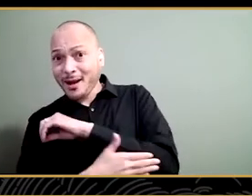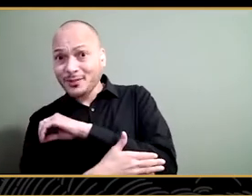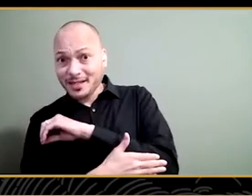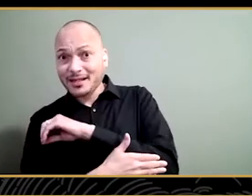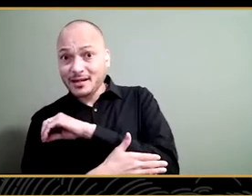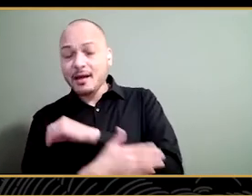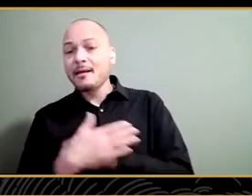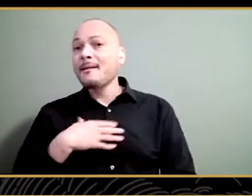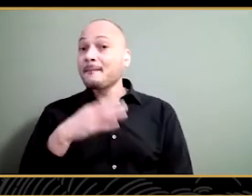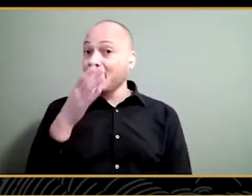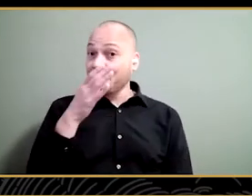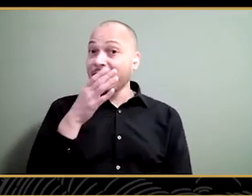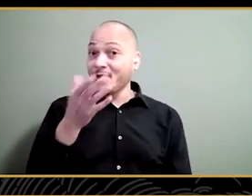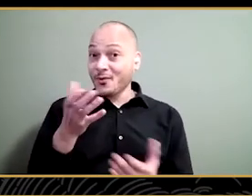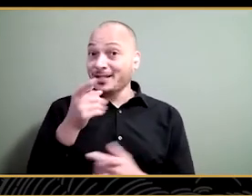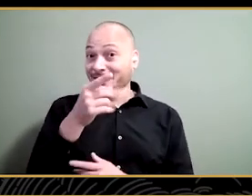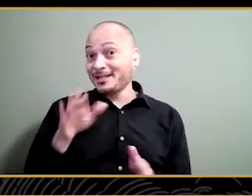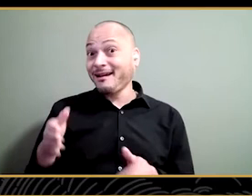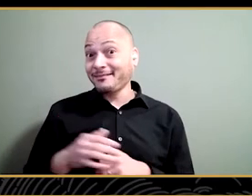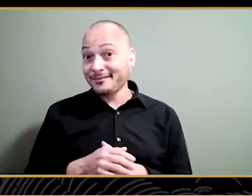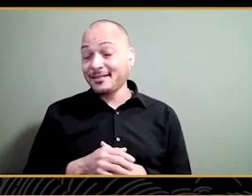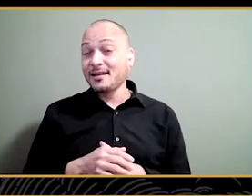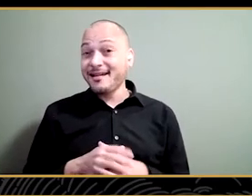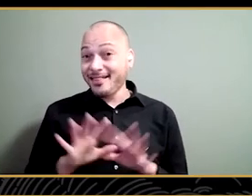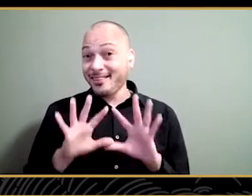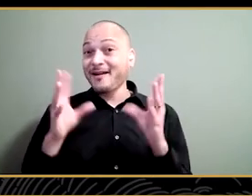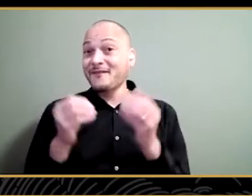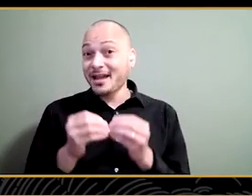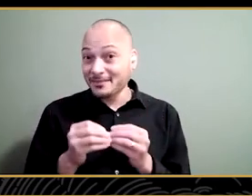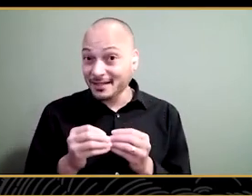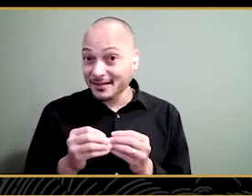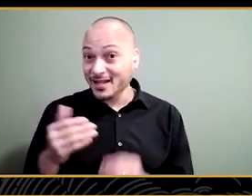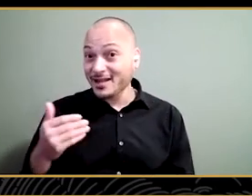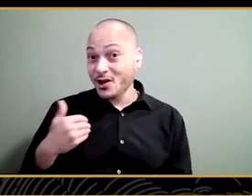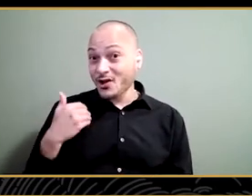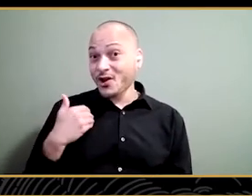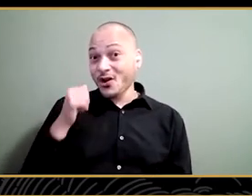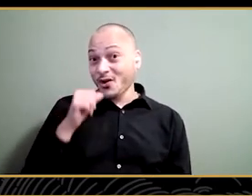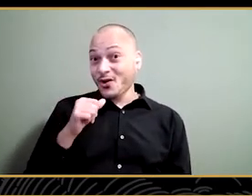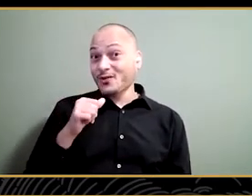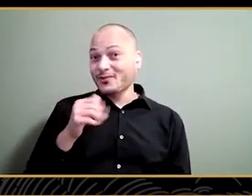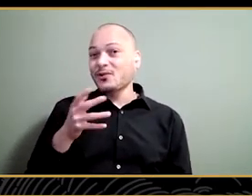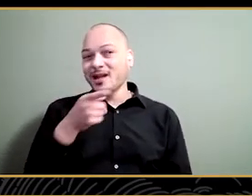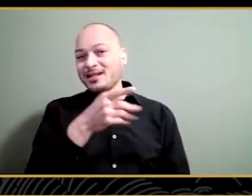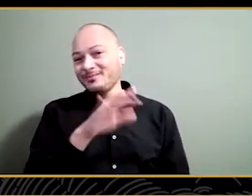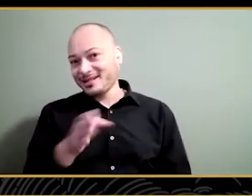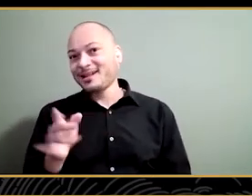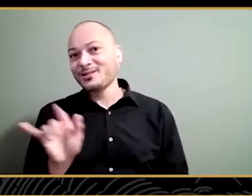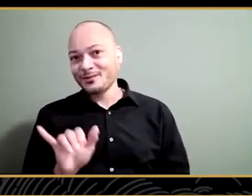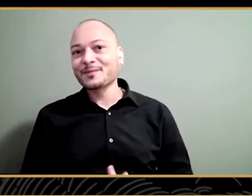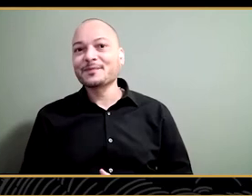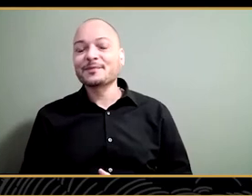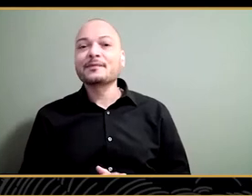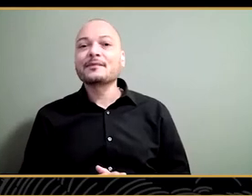mother wants him dead. The family of a young girl wants him dead. In